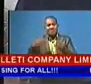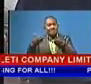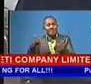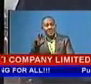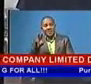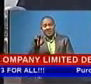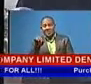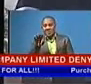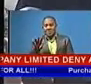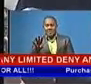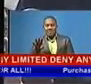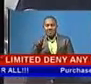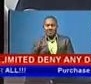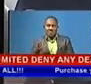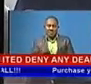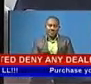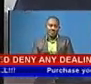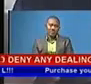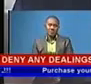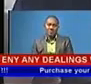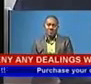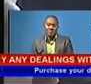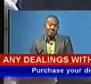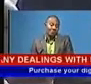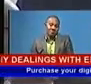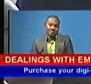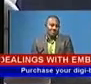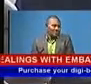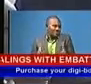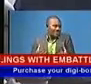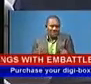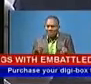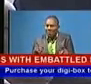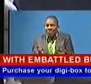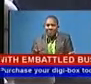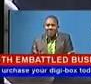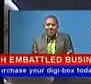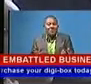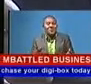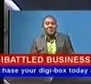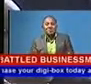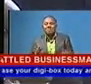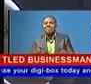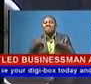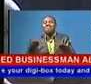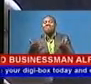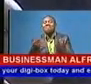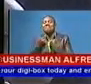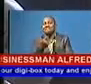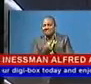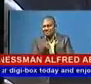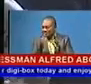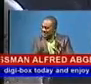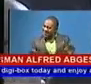law says it will be useful to have it. Now is the opportunity to put in that list that